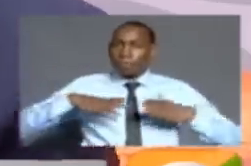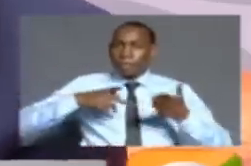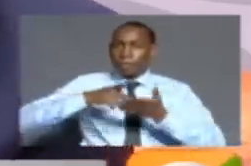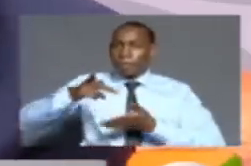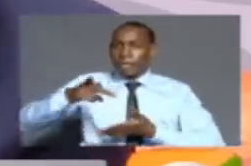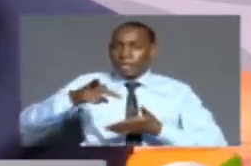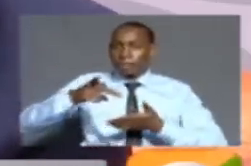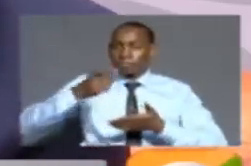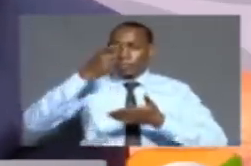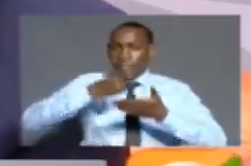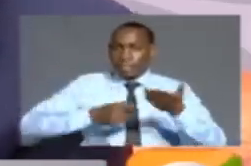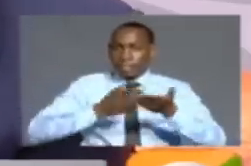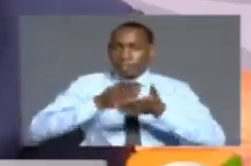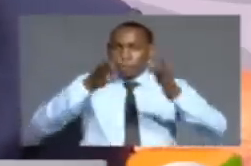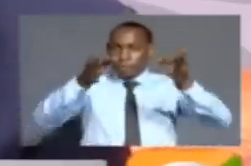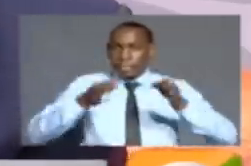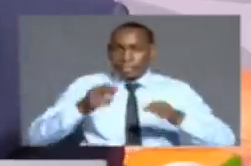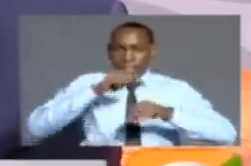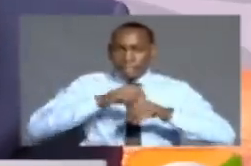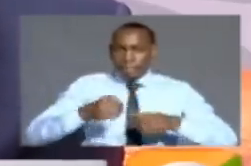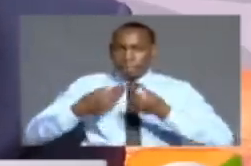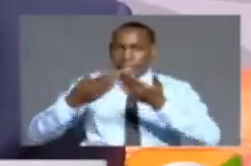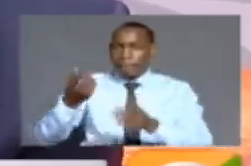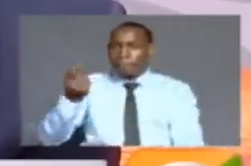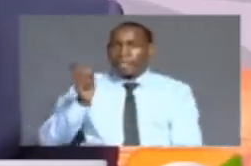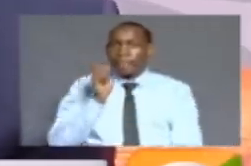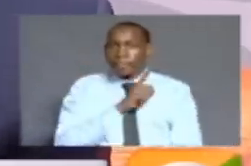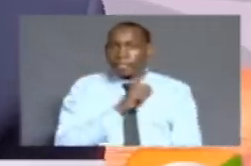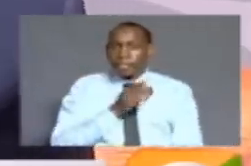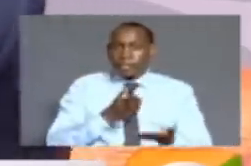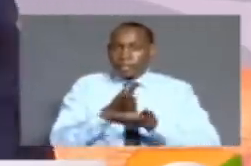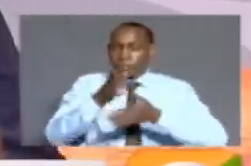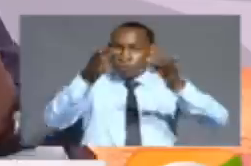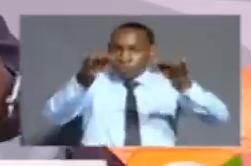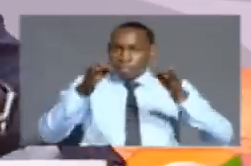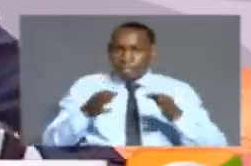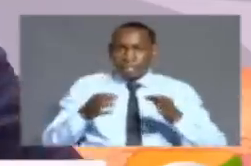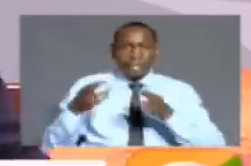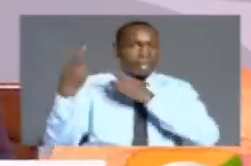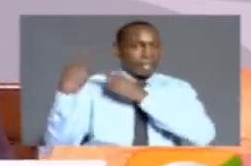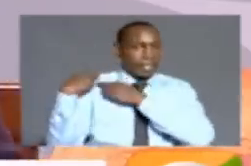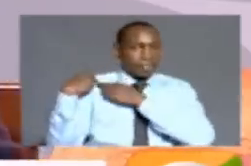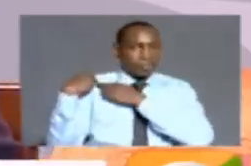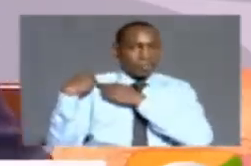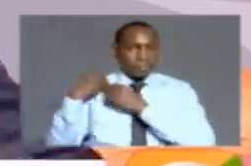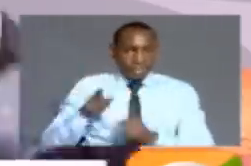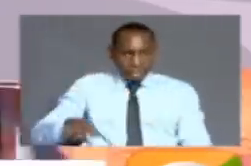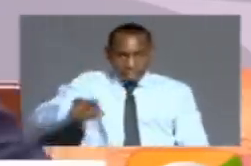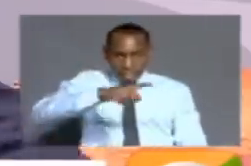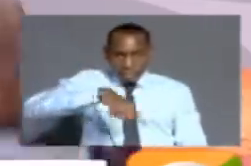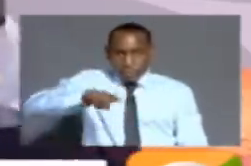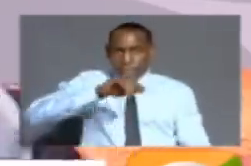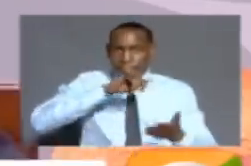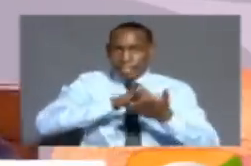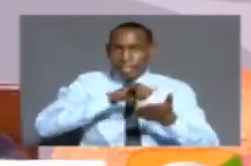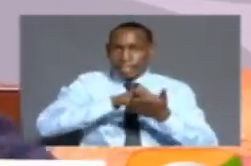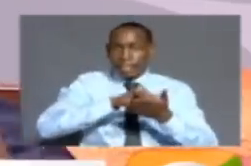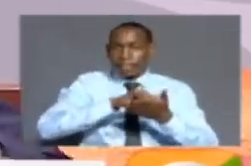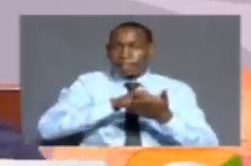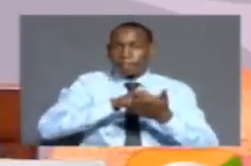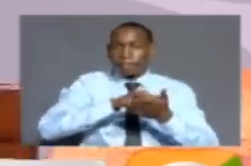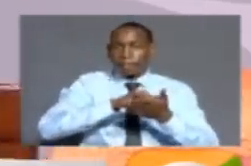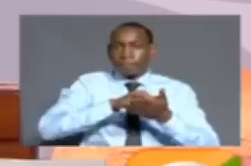through Treasury. When she gives us money or he gives us money through Treasury, it is our responsibility to ensure a